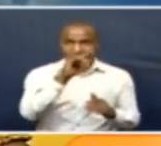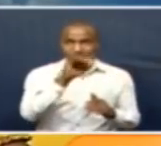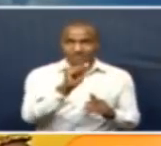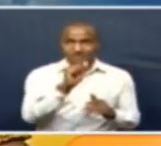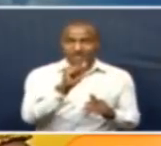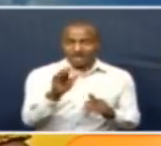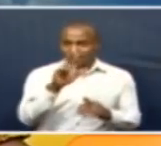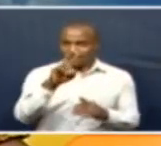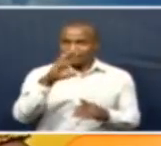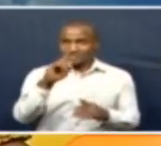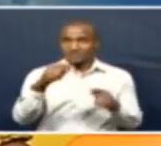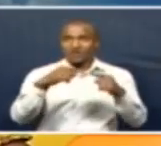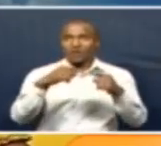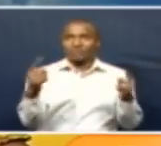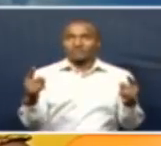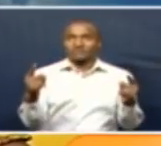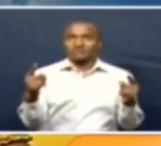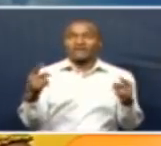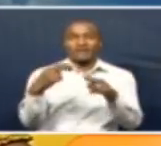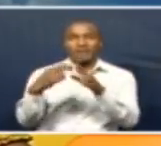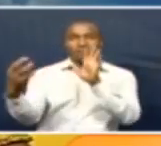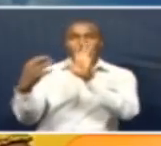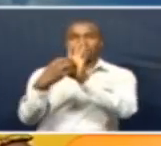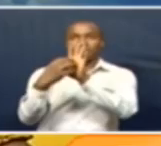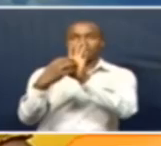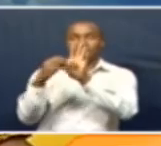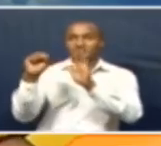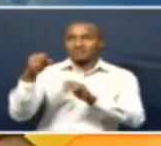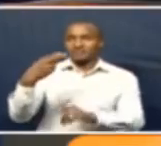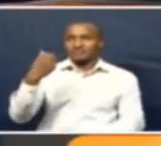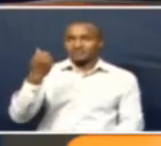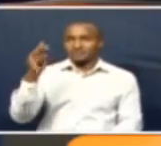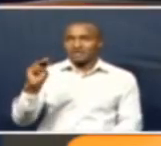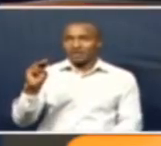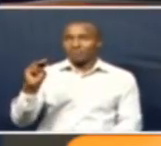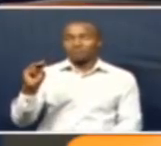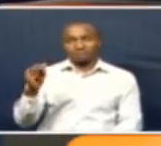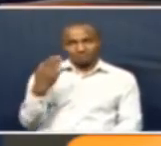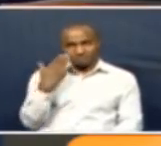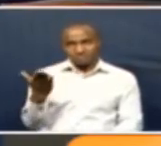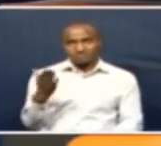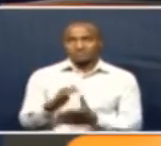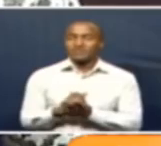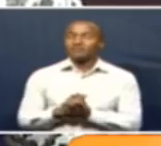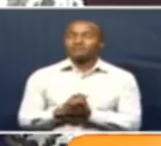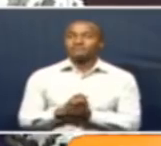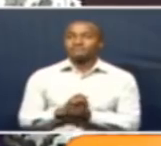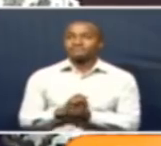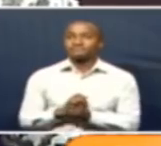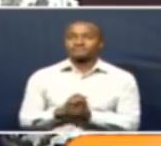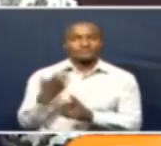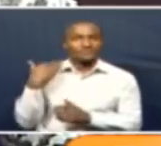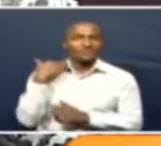VZT. Uh-huh. Iko opposite, imeandikwa Jehovah Shalom Ministry. Right, a story of a reformed gangster who is